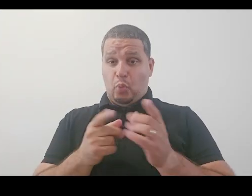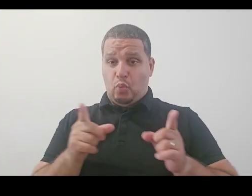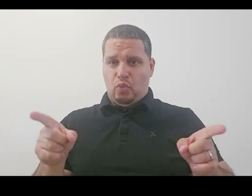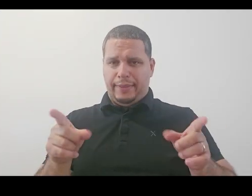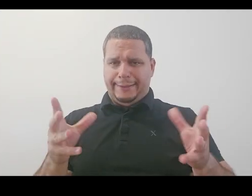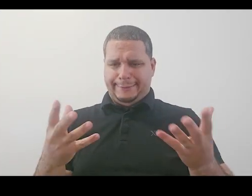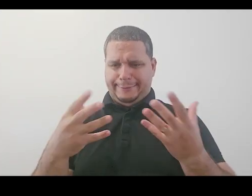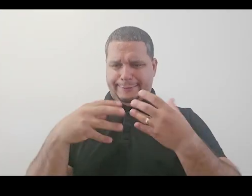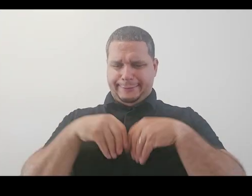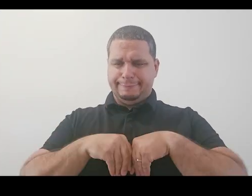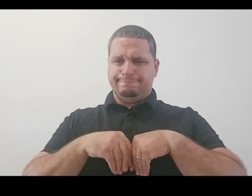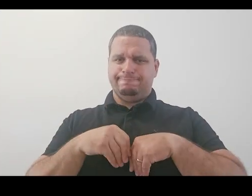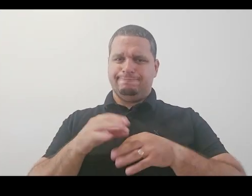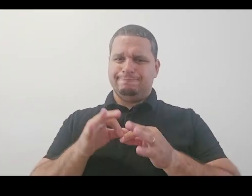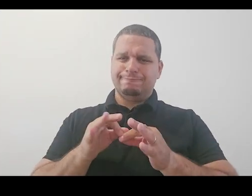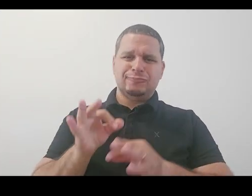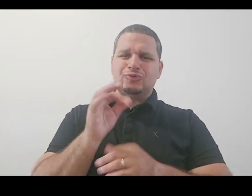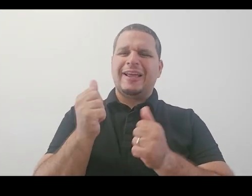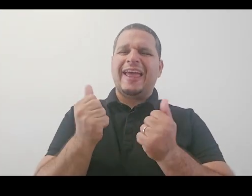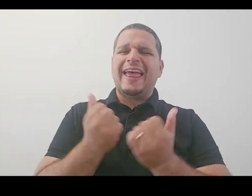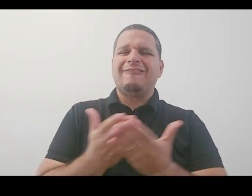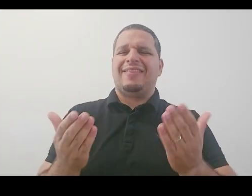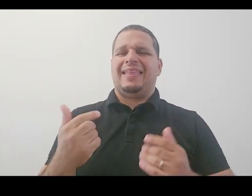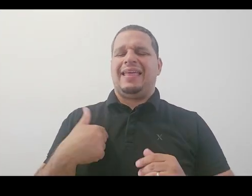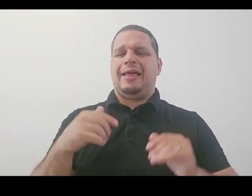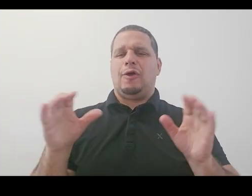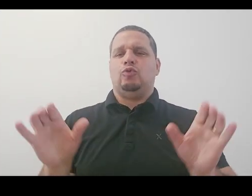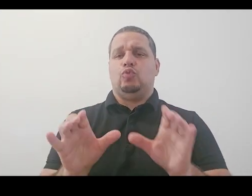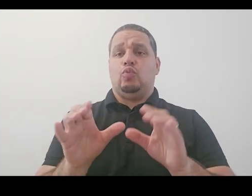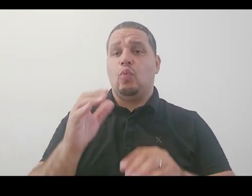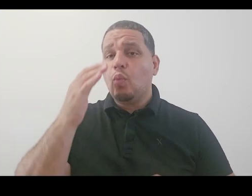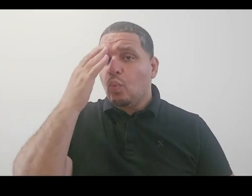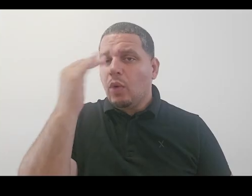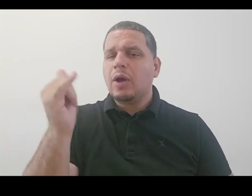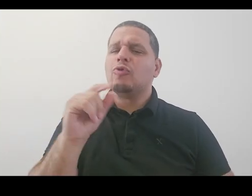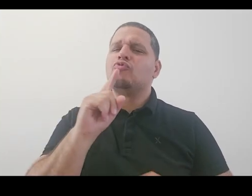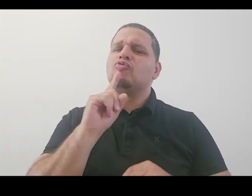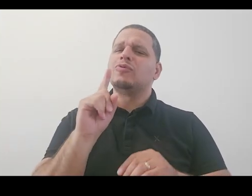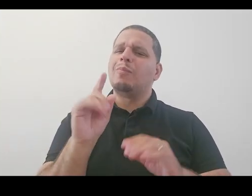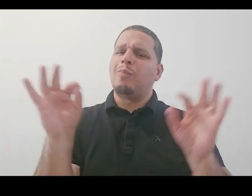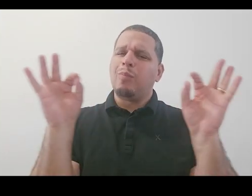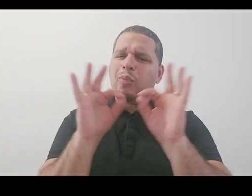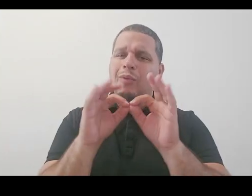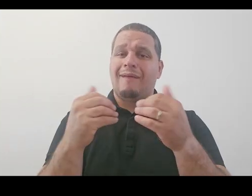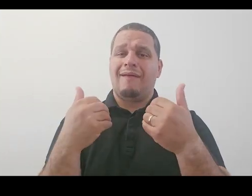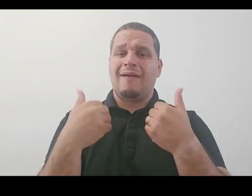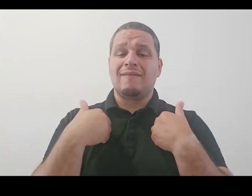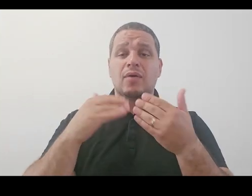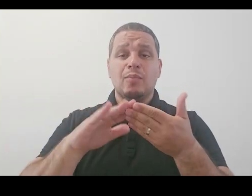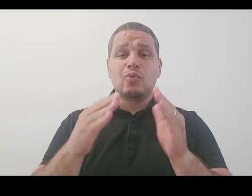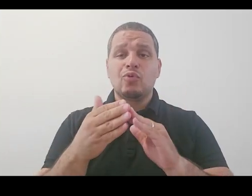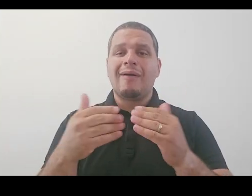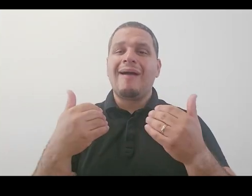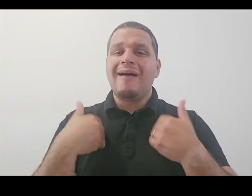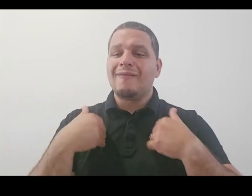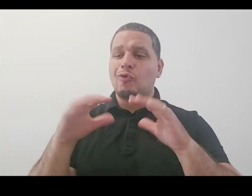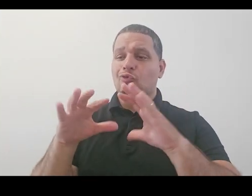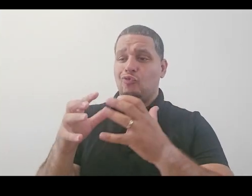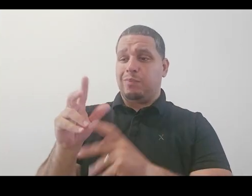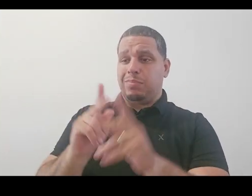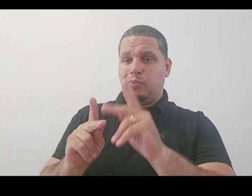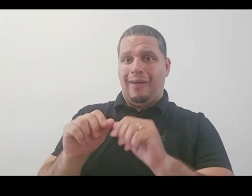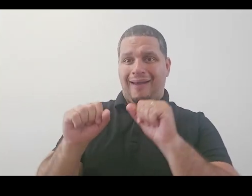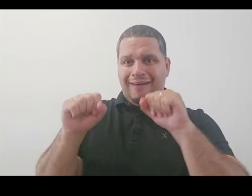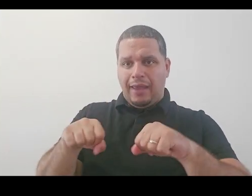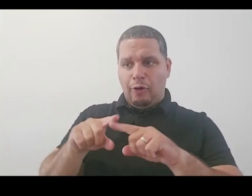this spirit of community to everything that I do, because it is so important to have a community, to have a group of people that you can